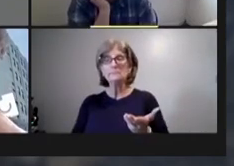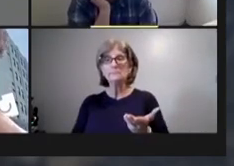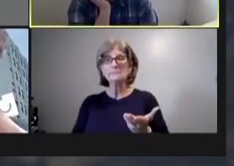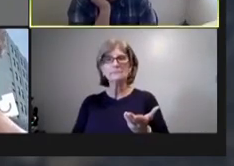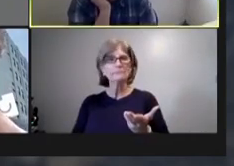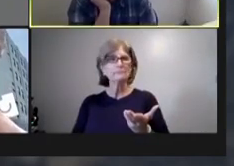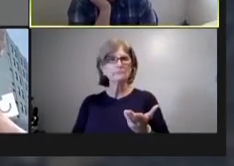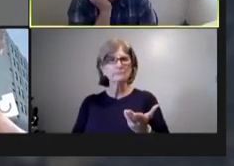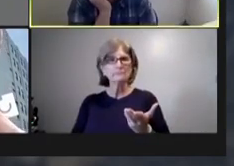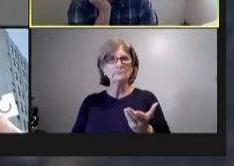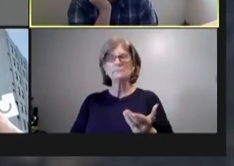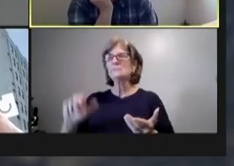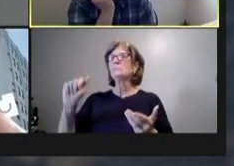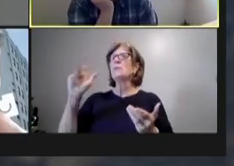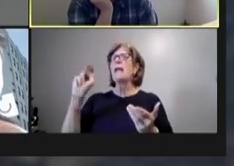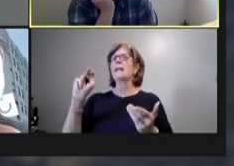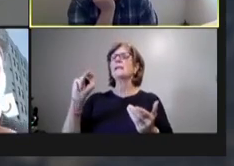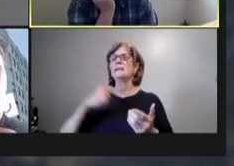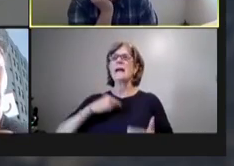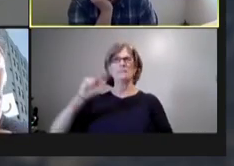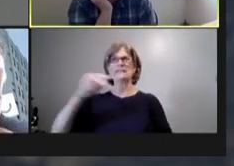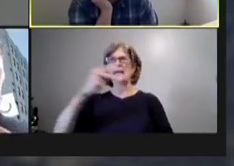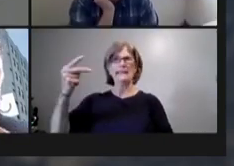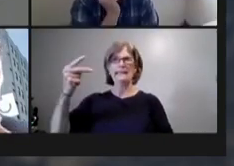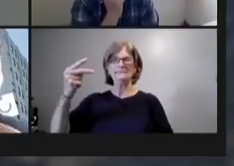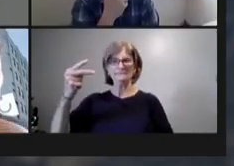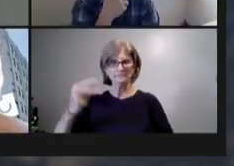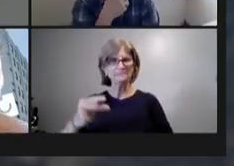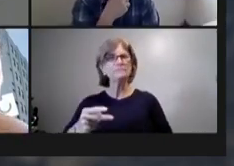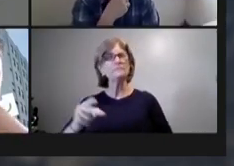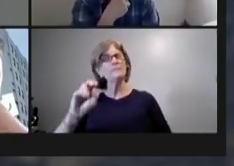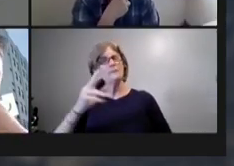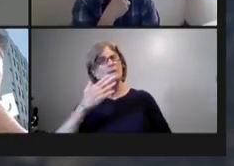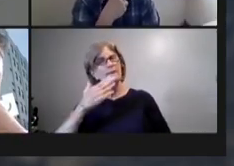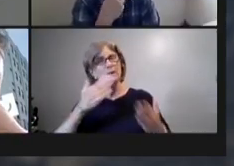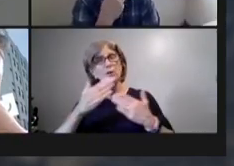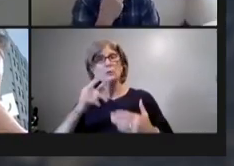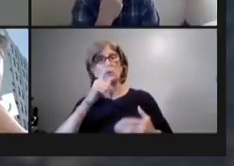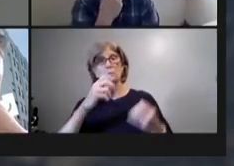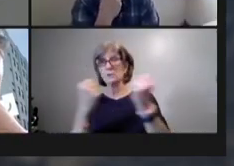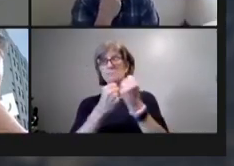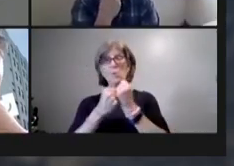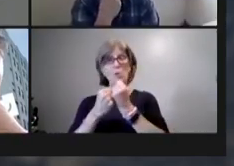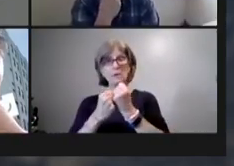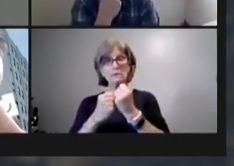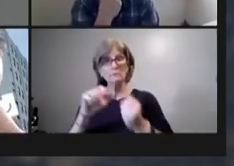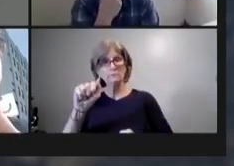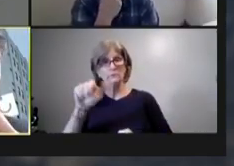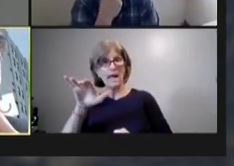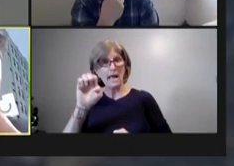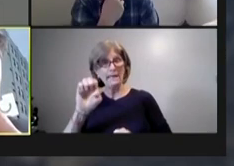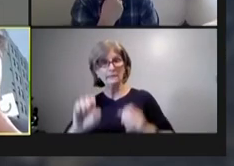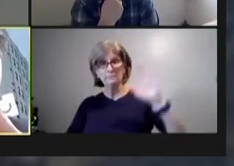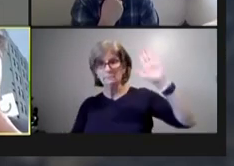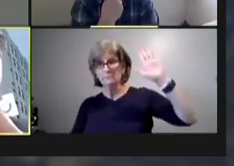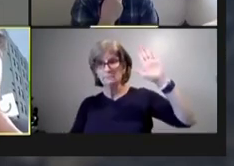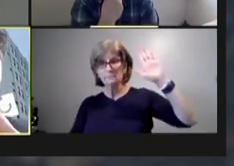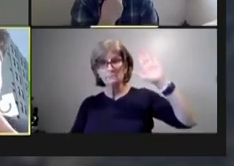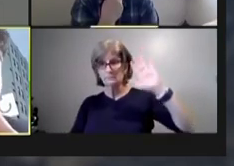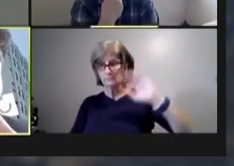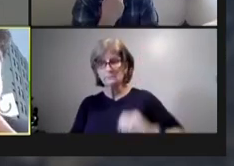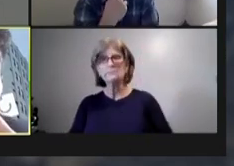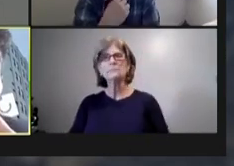This is Alan, I'll second that. Thank you, Alan. All those in favor, aye? Aye. Aye.